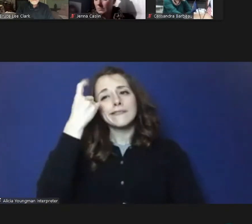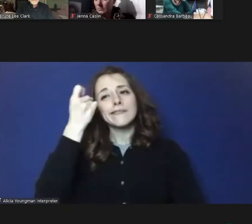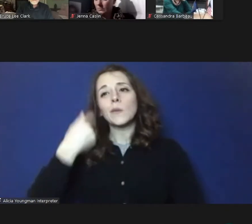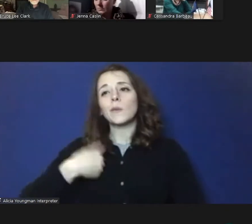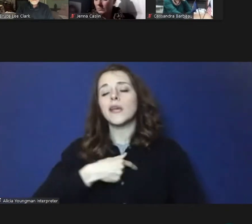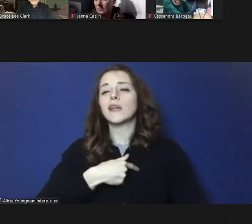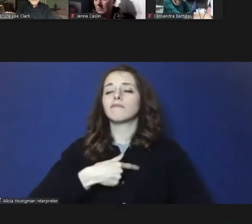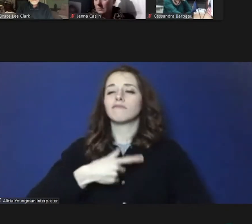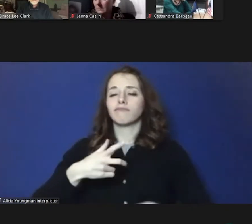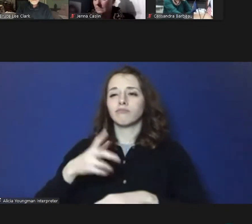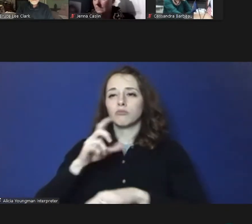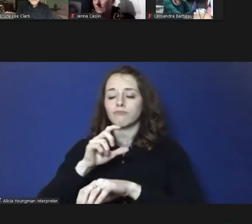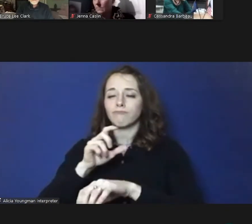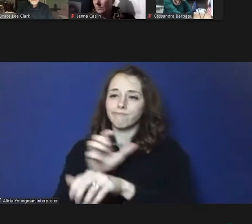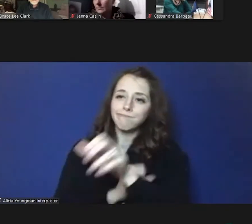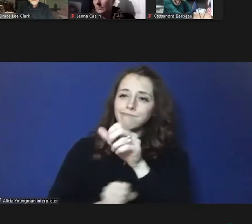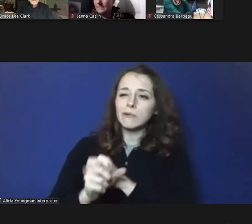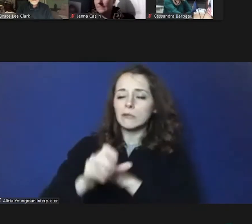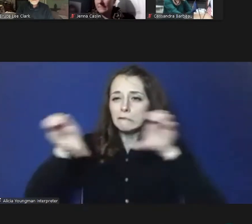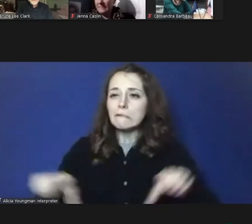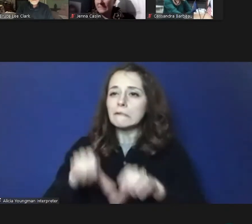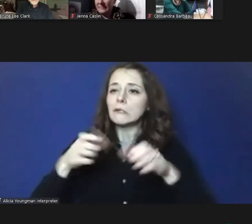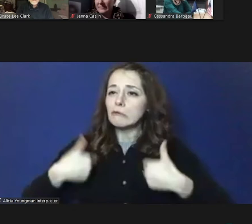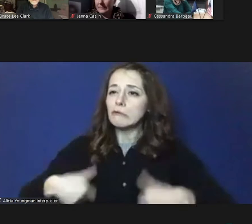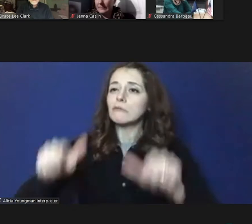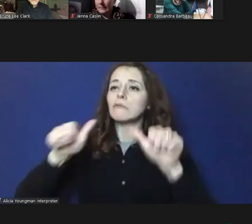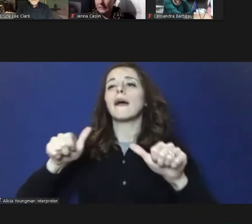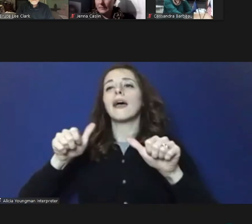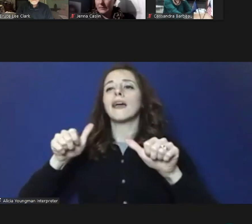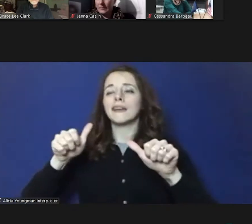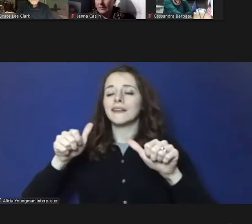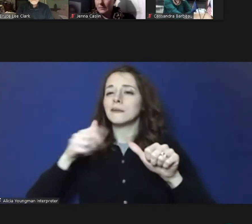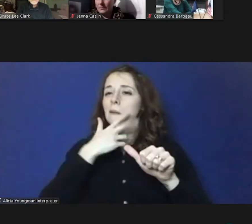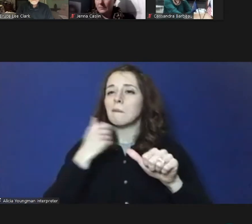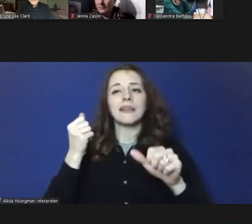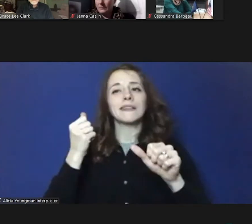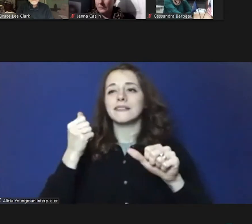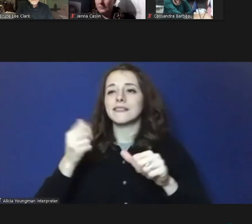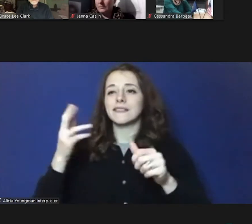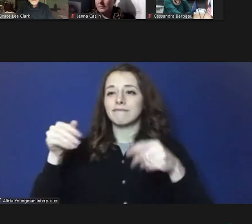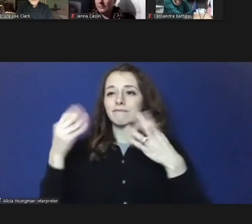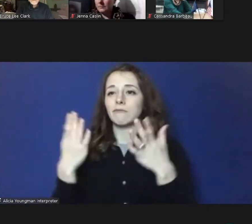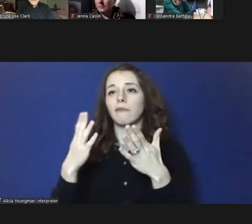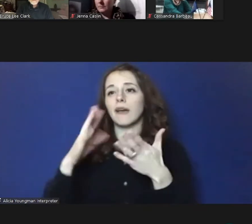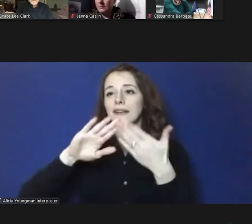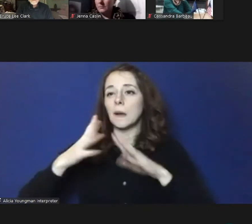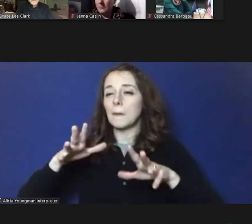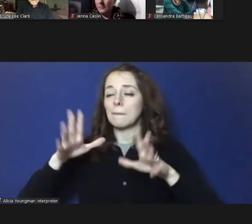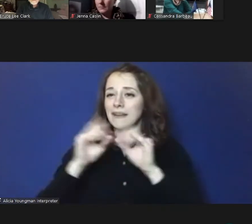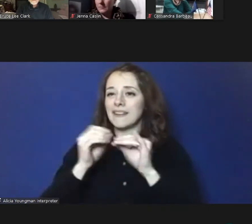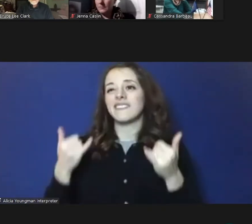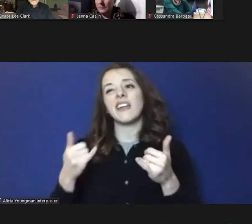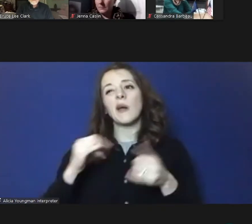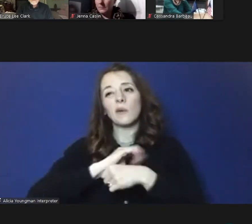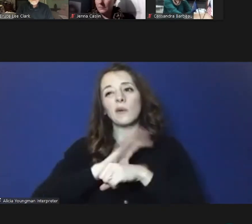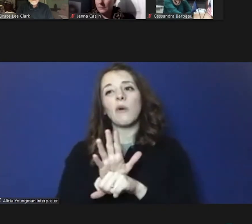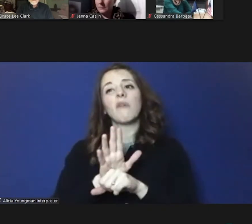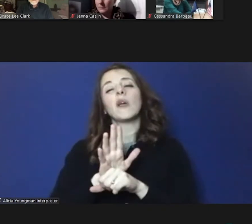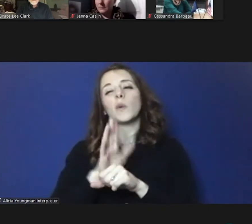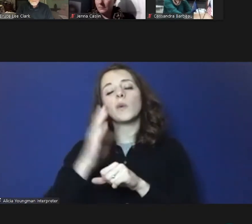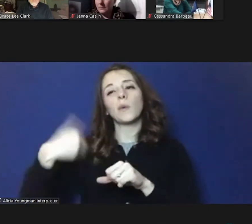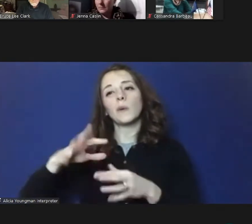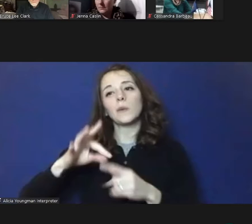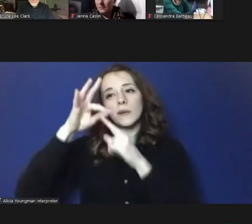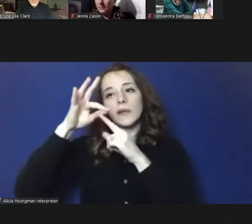we can to bring you the best possible town meeting that we can tonight under the conditions of COVID. The agenda